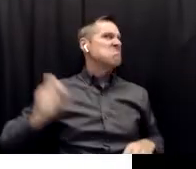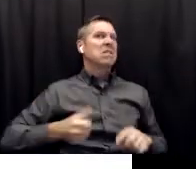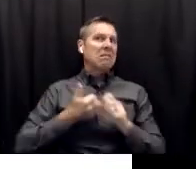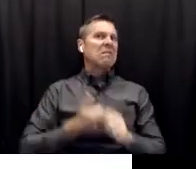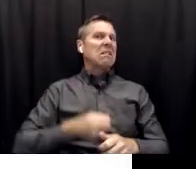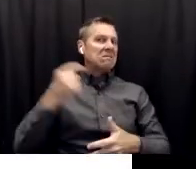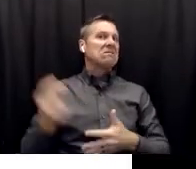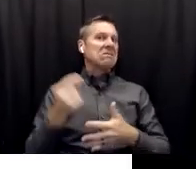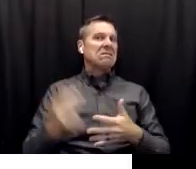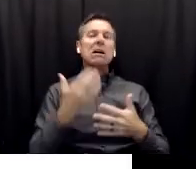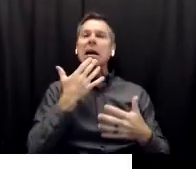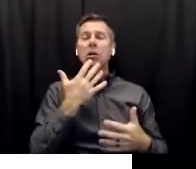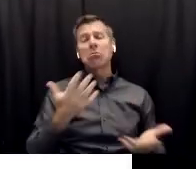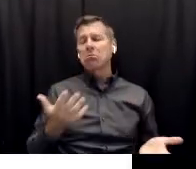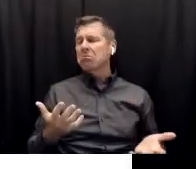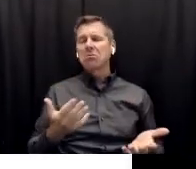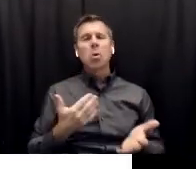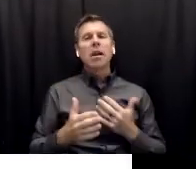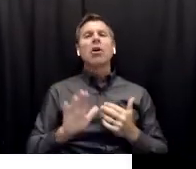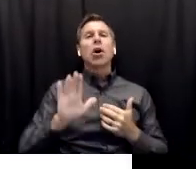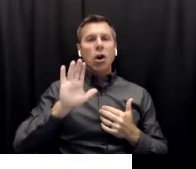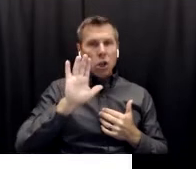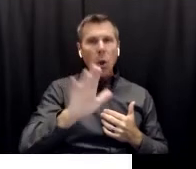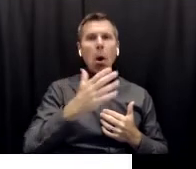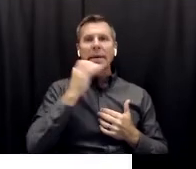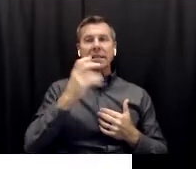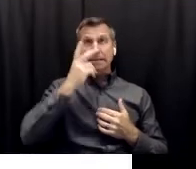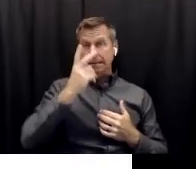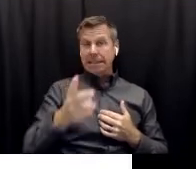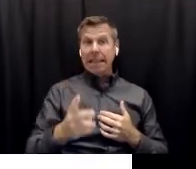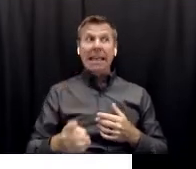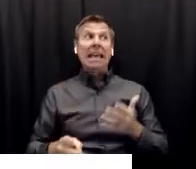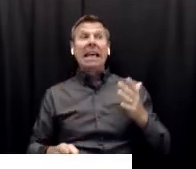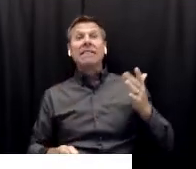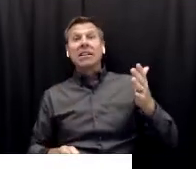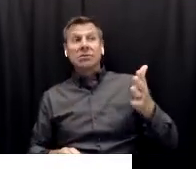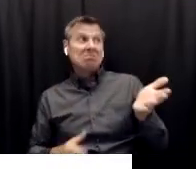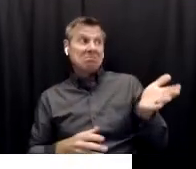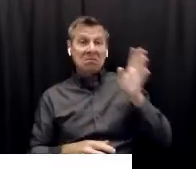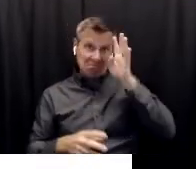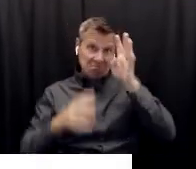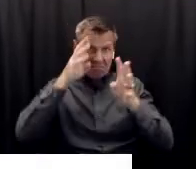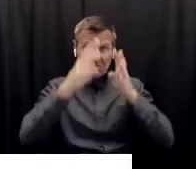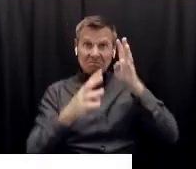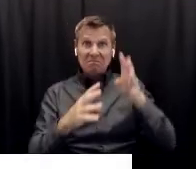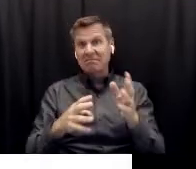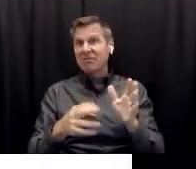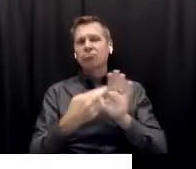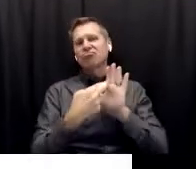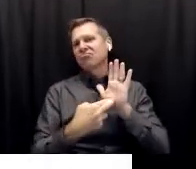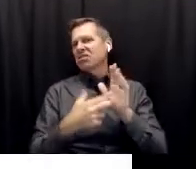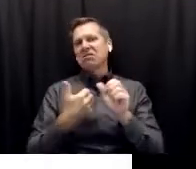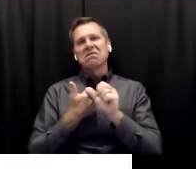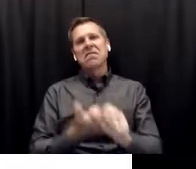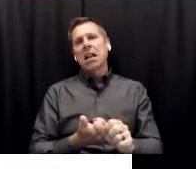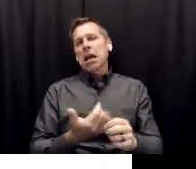works best for you. Whether or not they come up with standards, who knows? I'm not anticipating, though, that they would